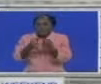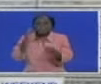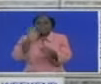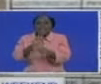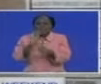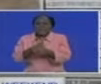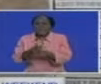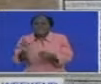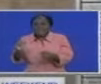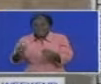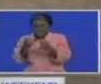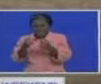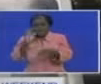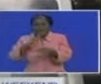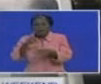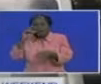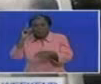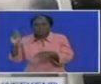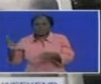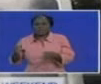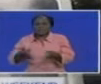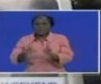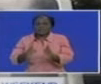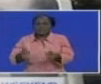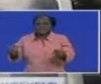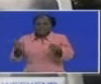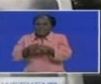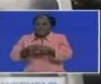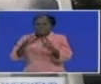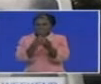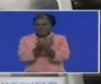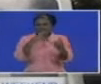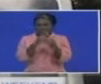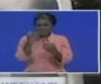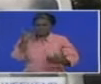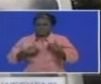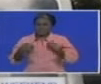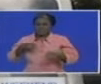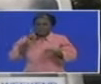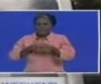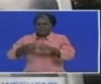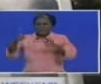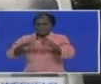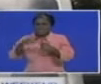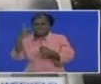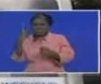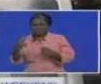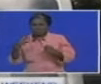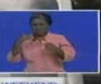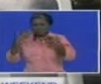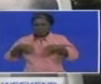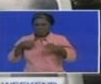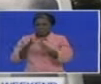on the Nairobi-Mombasa highway. Meanwhile, there were a number of casualties when a 62-seater bus overturned